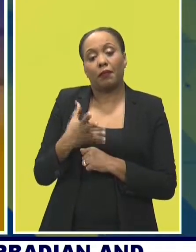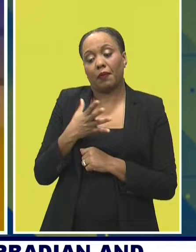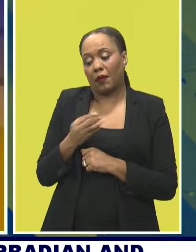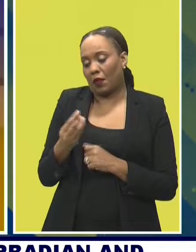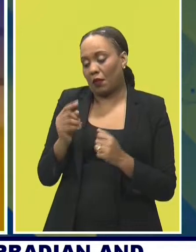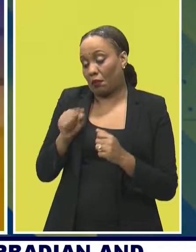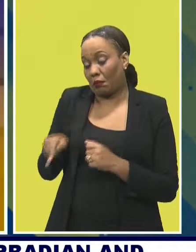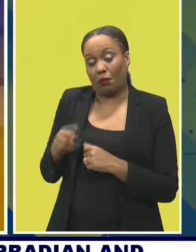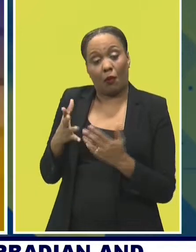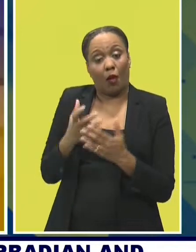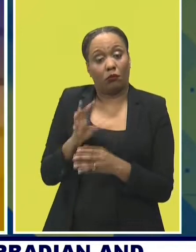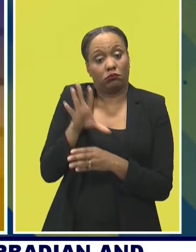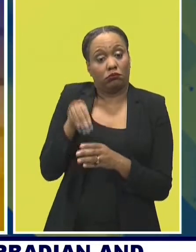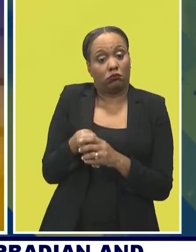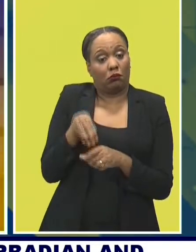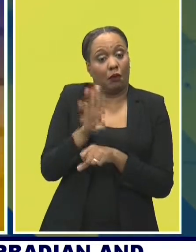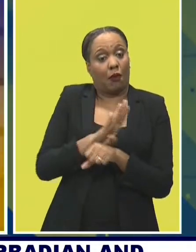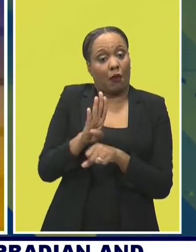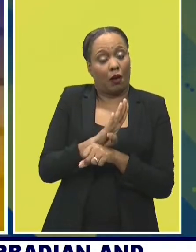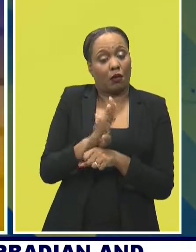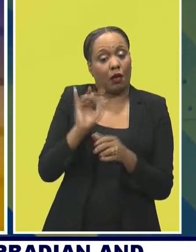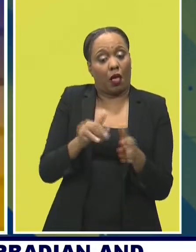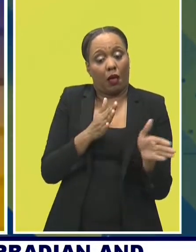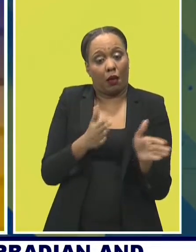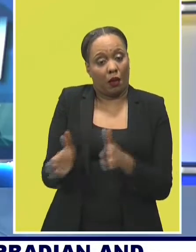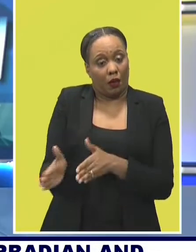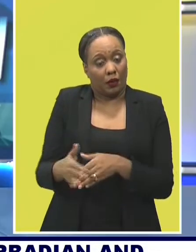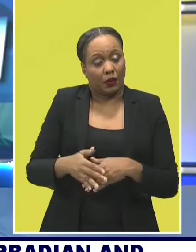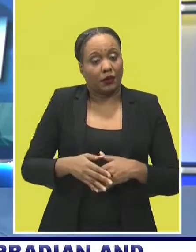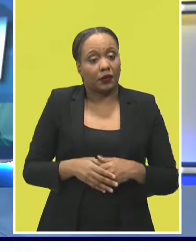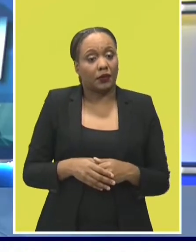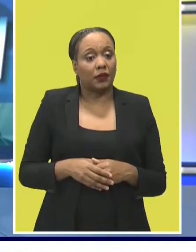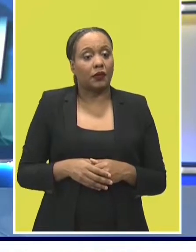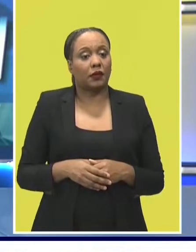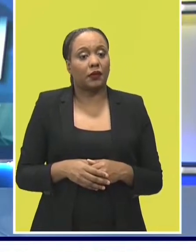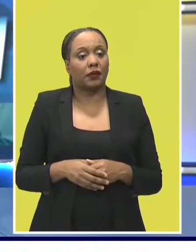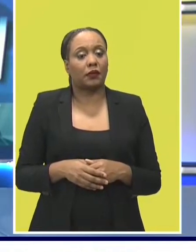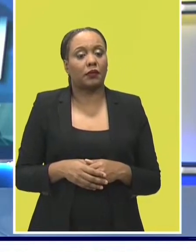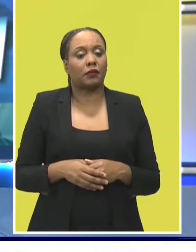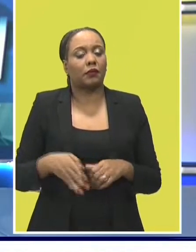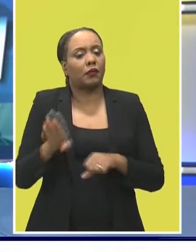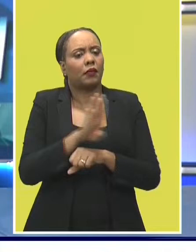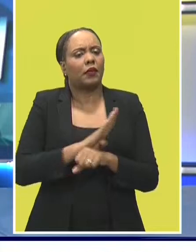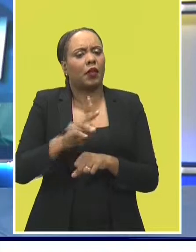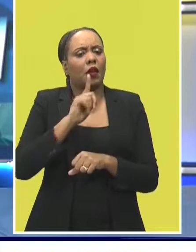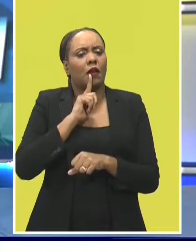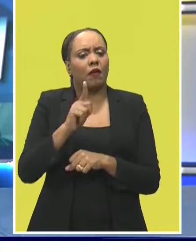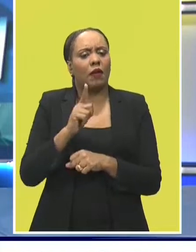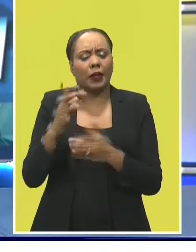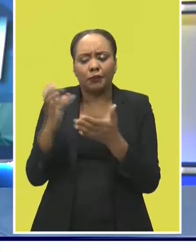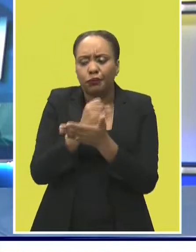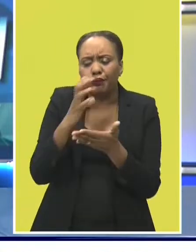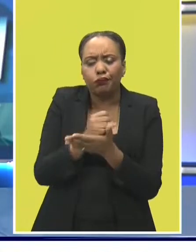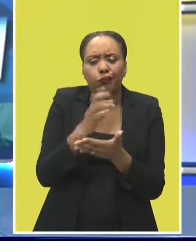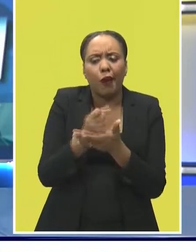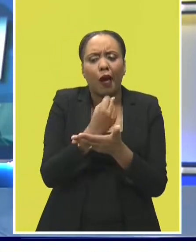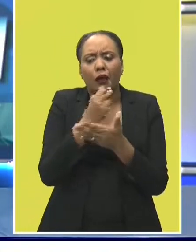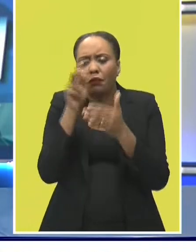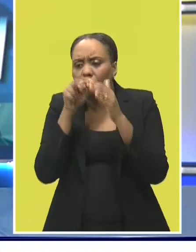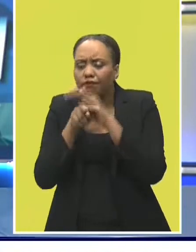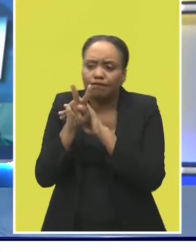involve Barbados in that arrangement as well. Well, Barbados has gained some valuable insight into